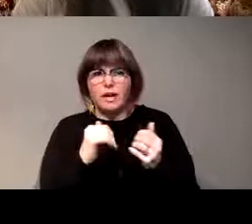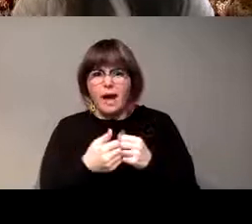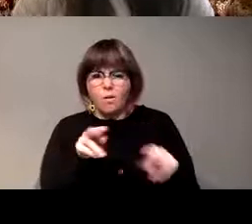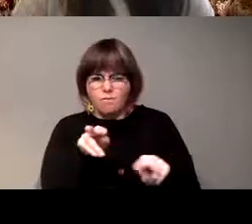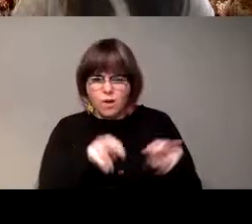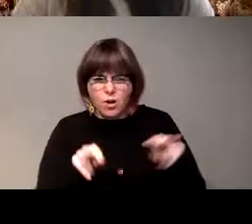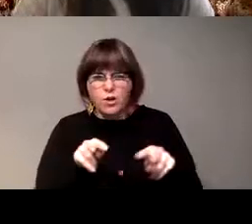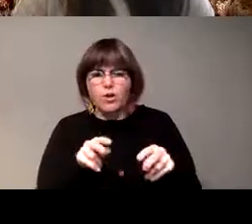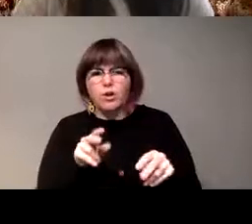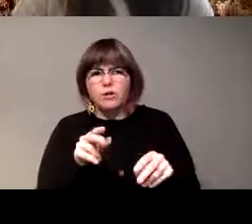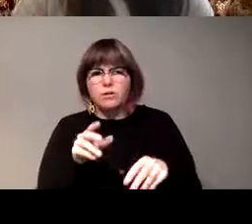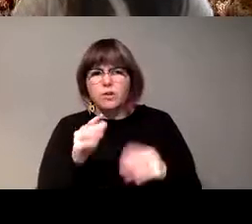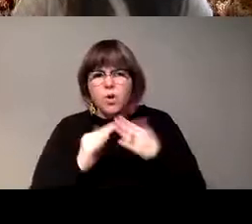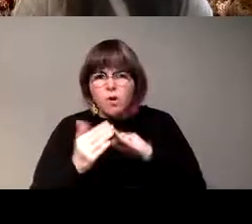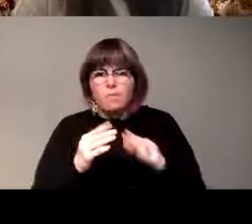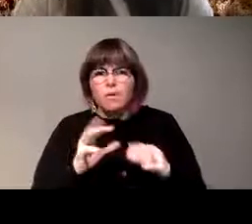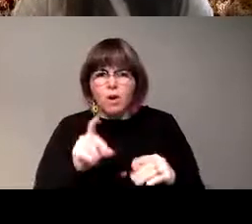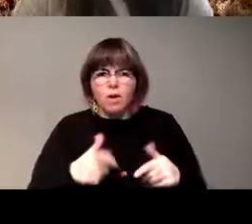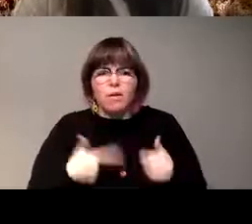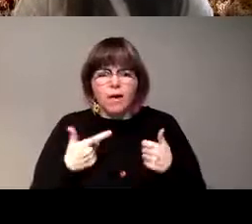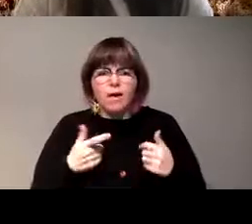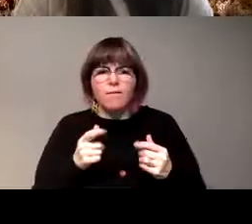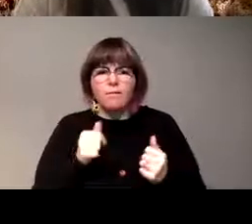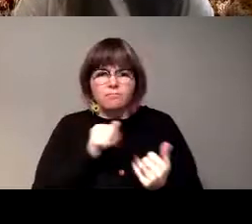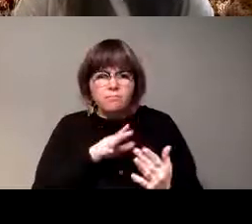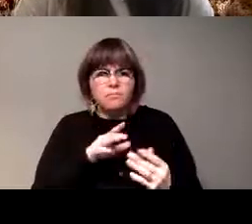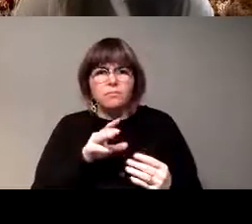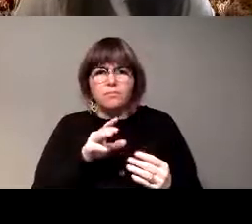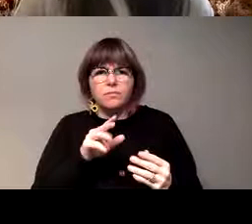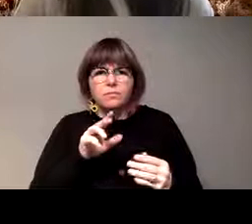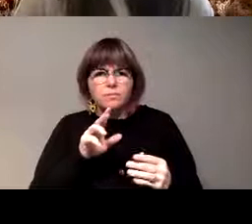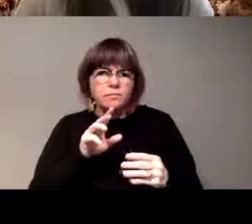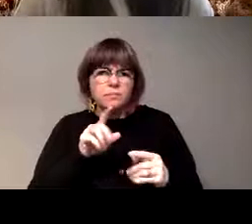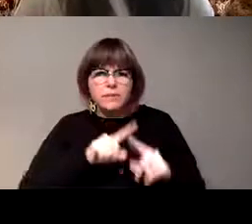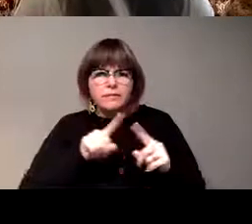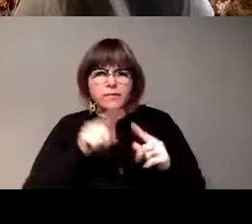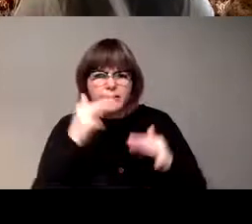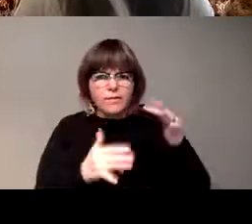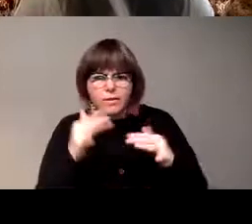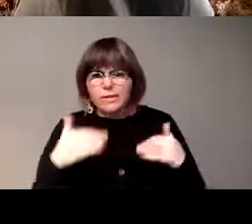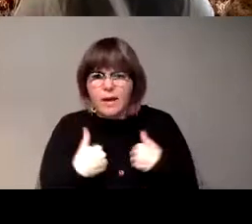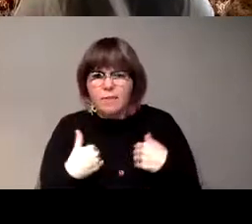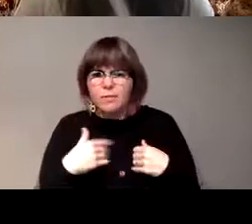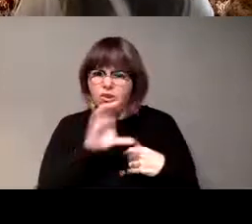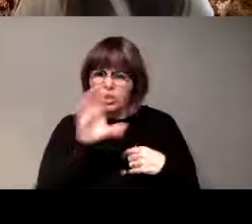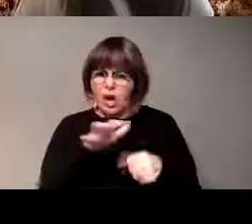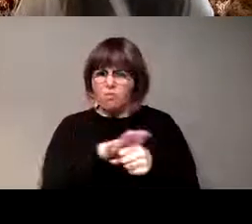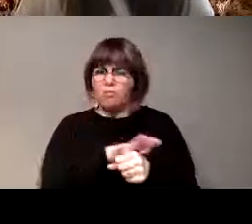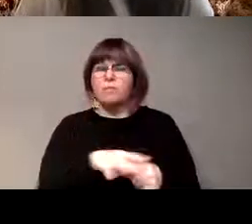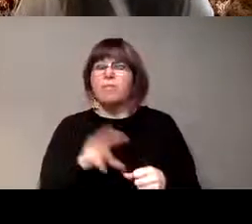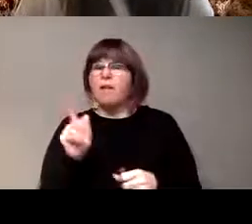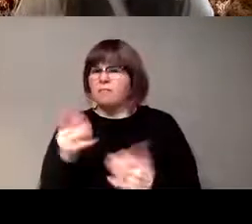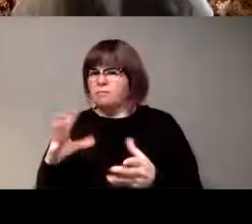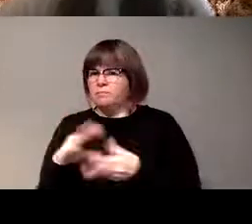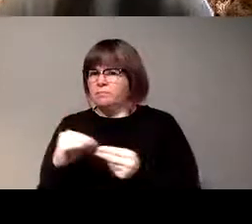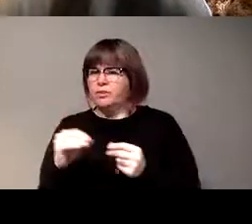urban wildlife and addressing biodiversity in the greater Chicagoland region. And as Molly mentioned, she has